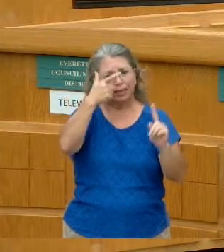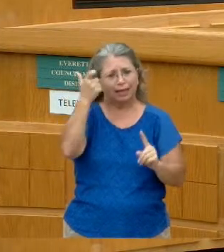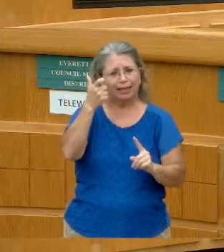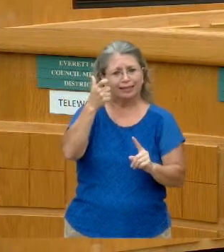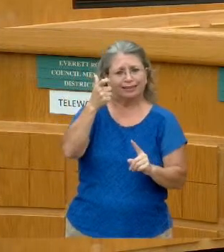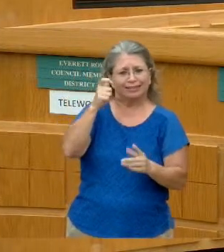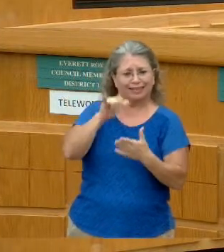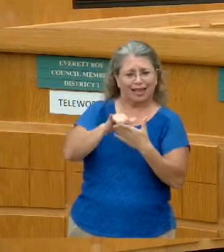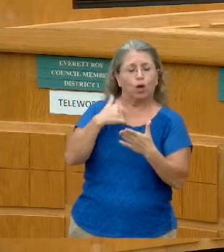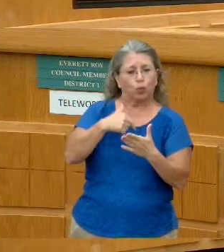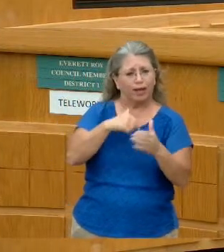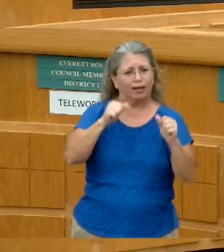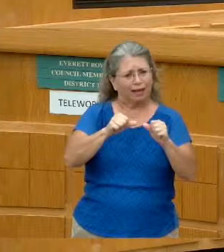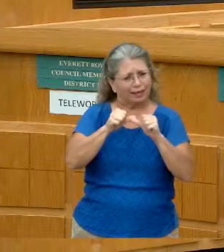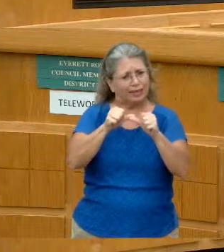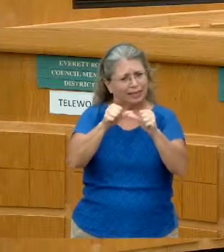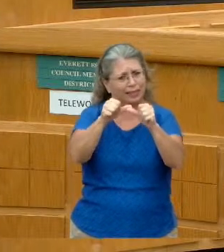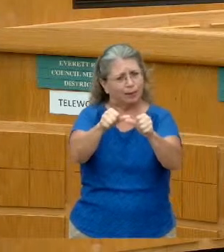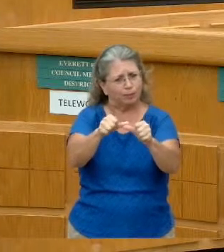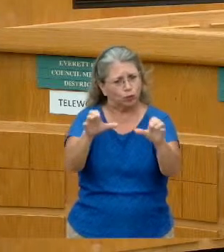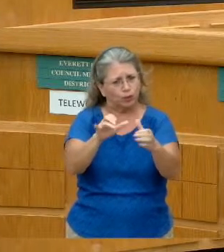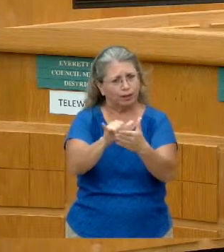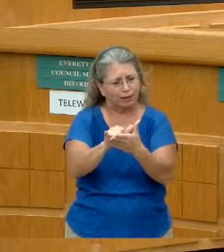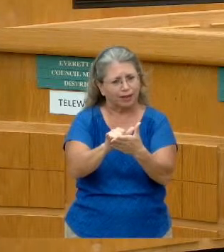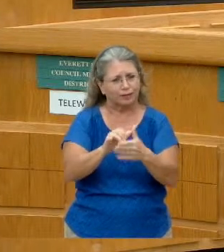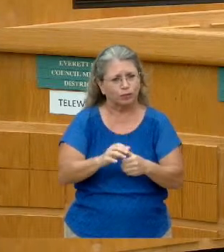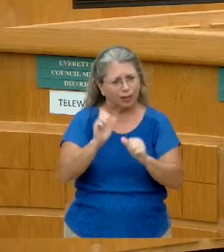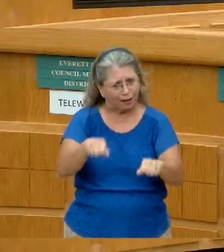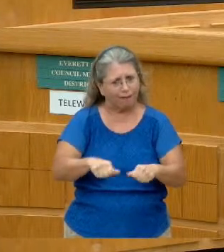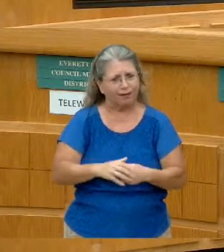we can keep doing it.